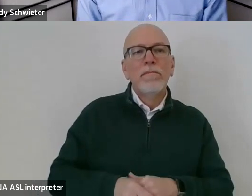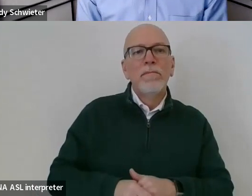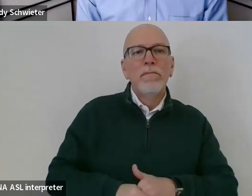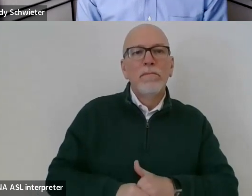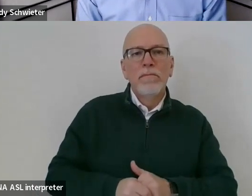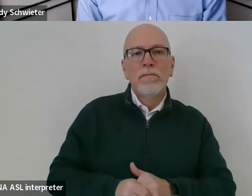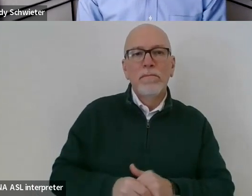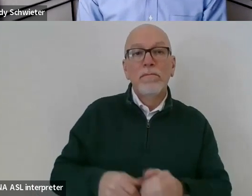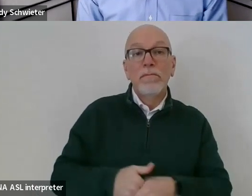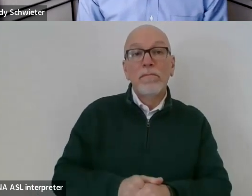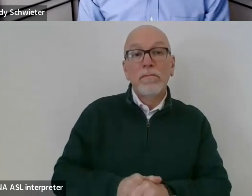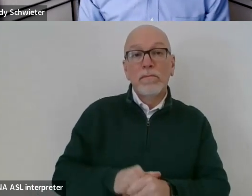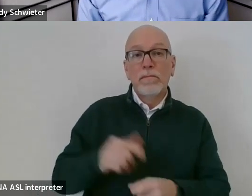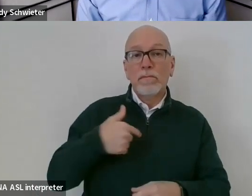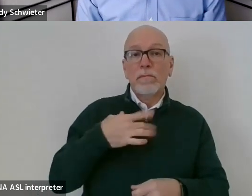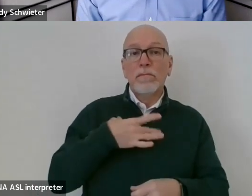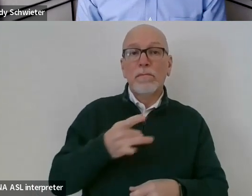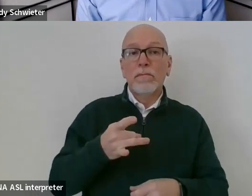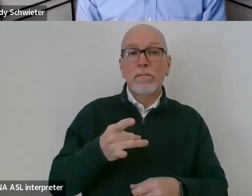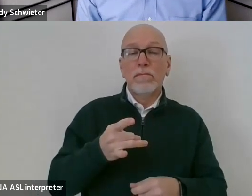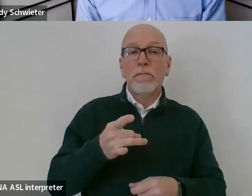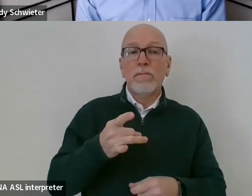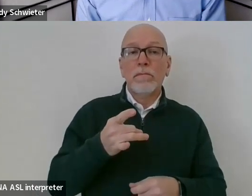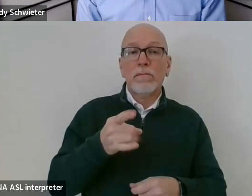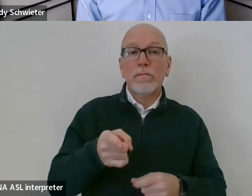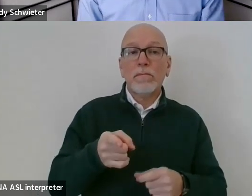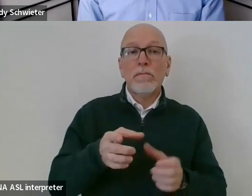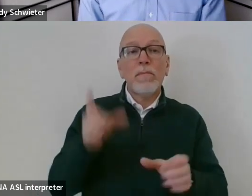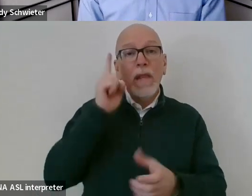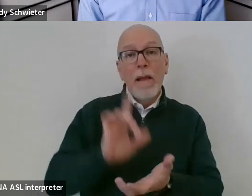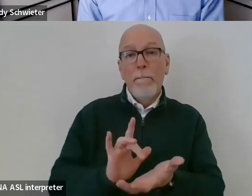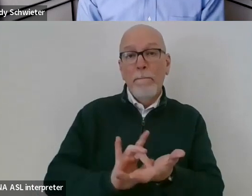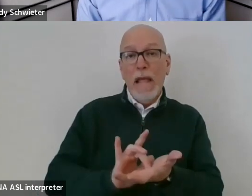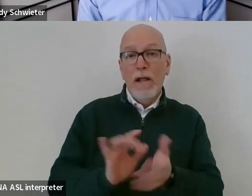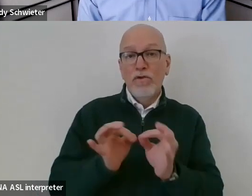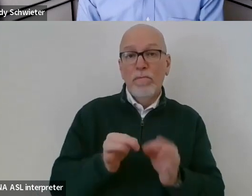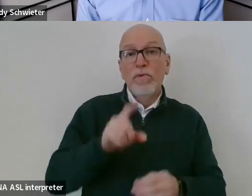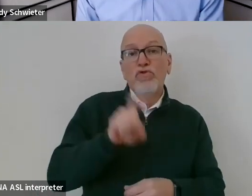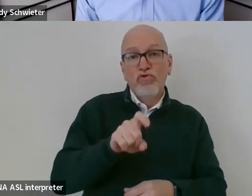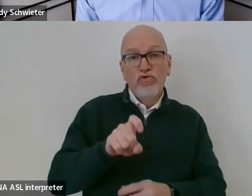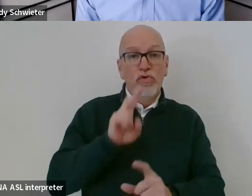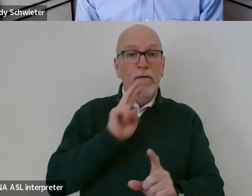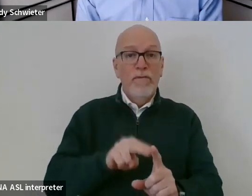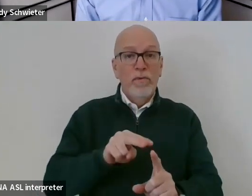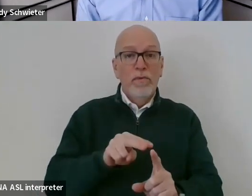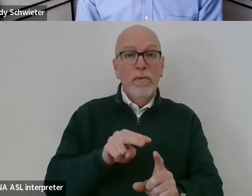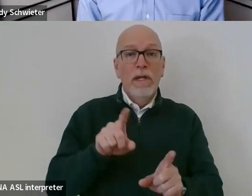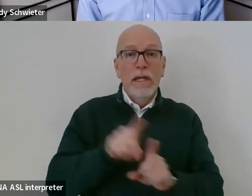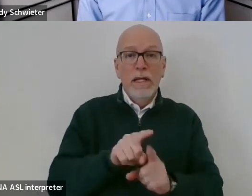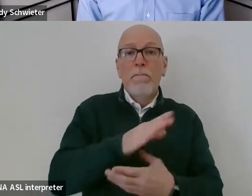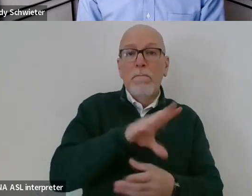I like the vision. I think that a medical interpreter should be viewed as part of the care